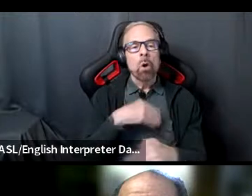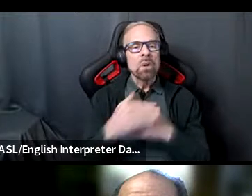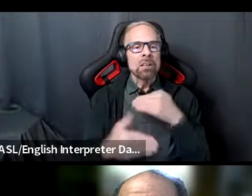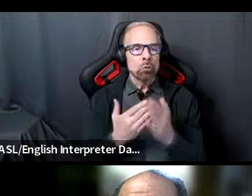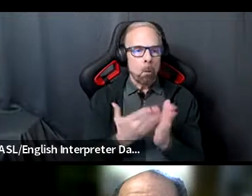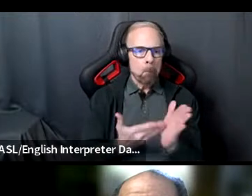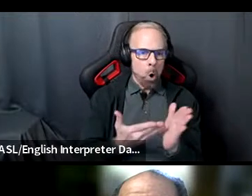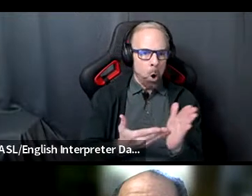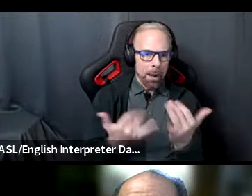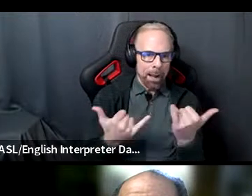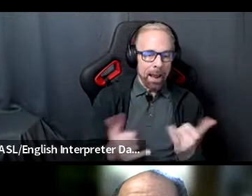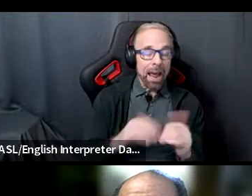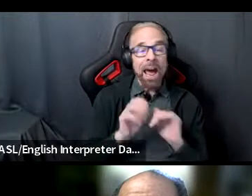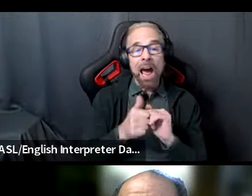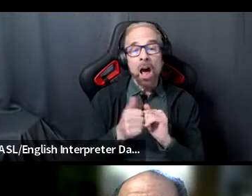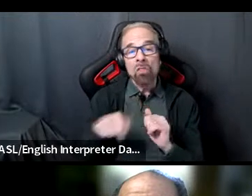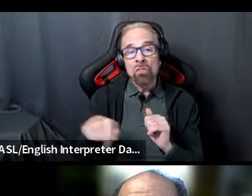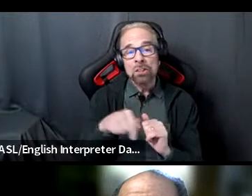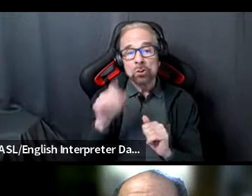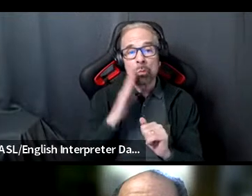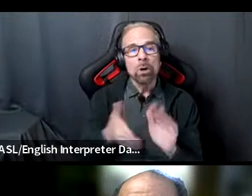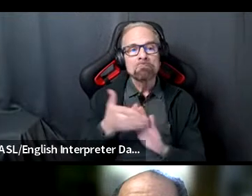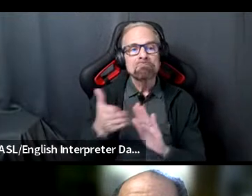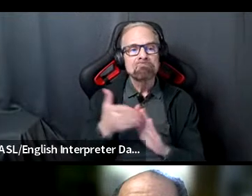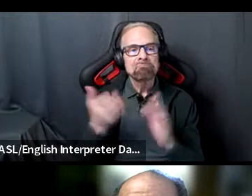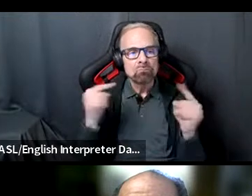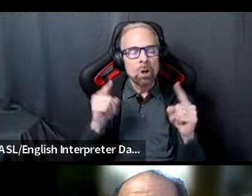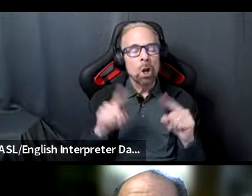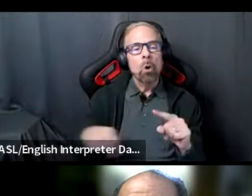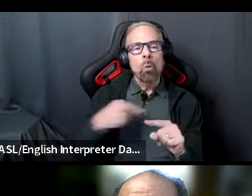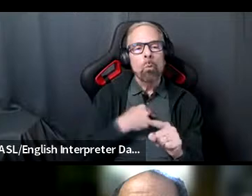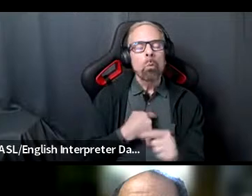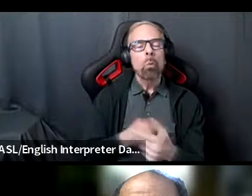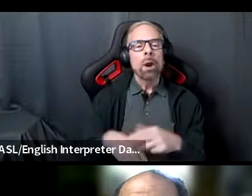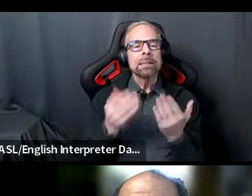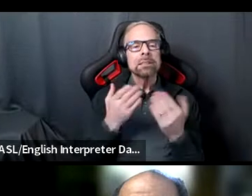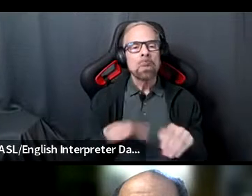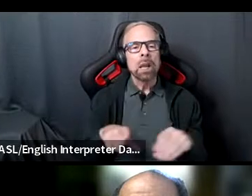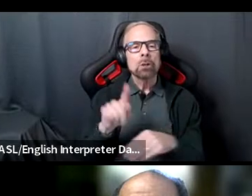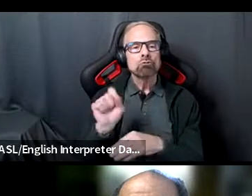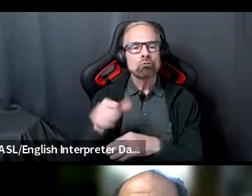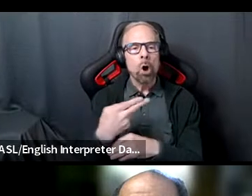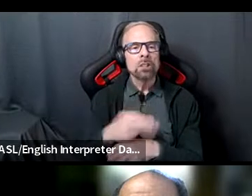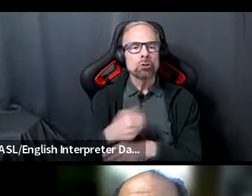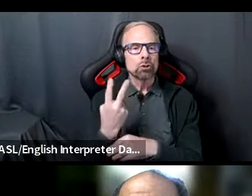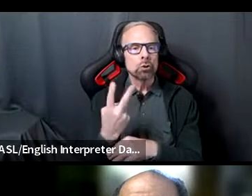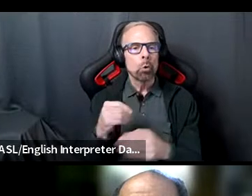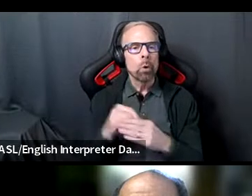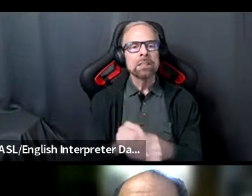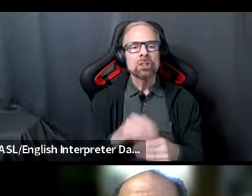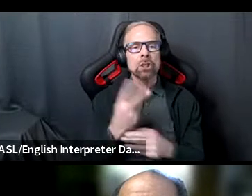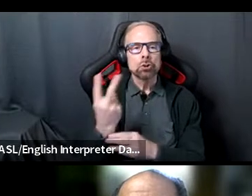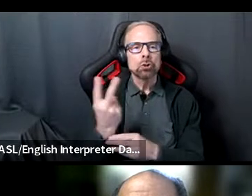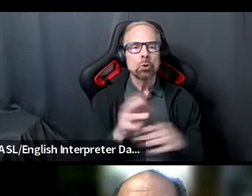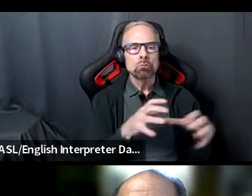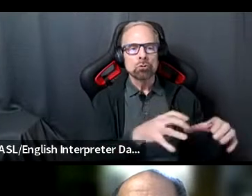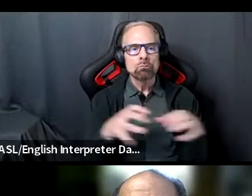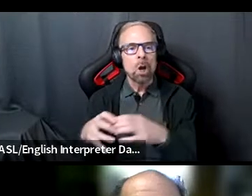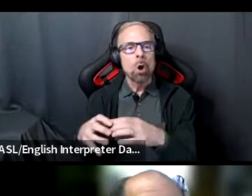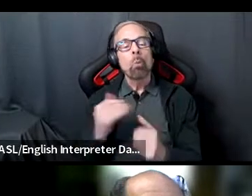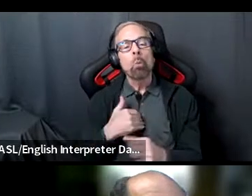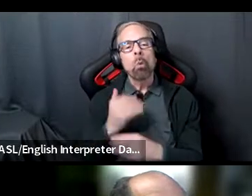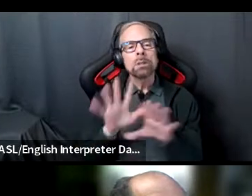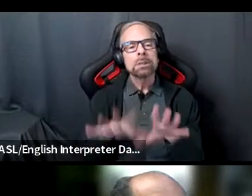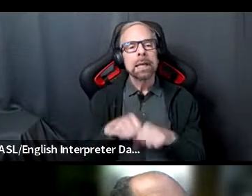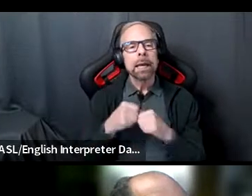here, how this will work is we have split tranche 2 into 2 chunks here. And so we'll hold 2